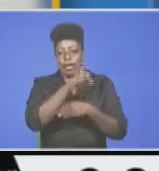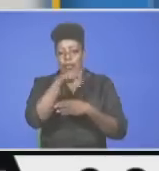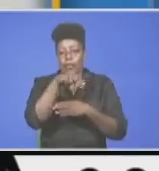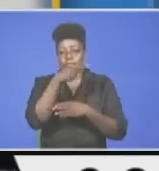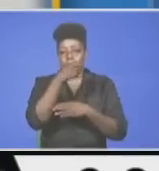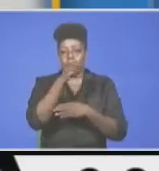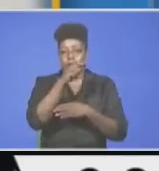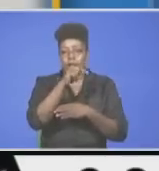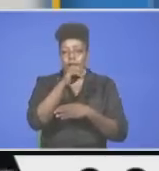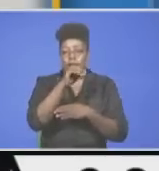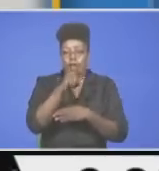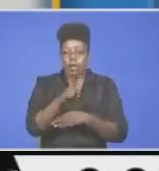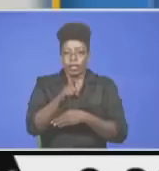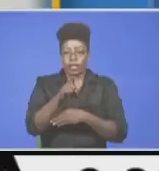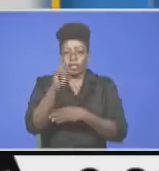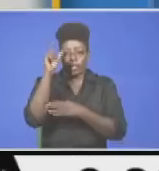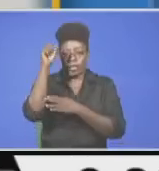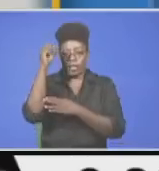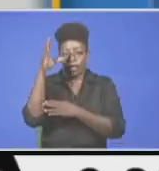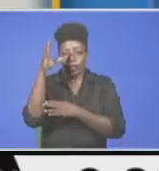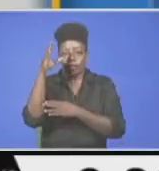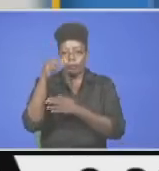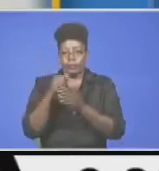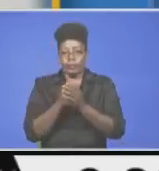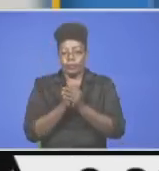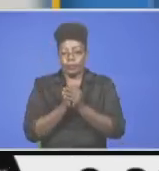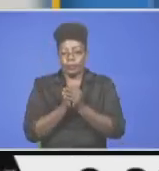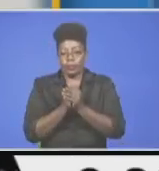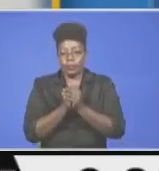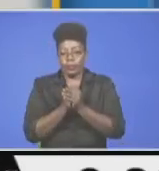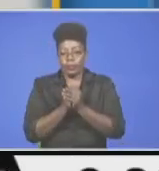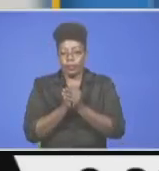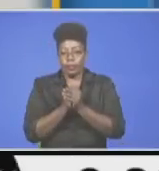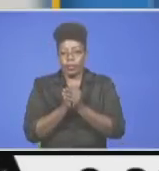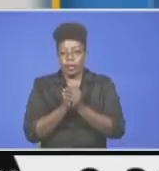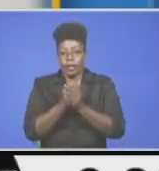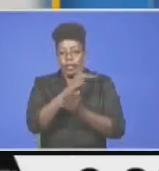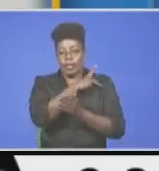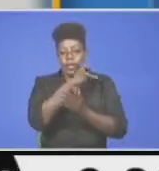will hook in the opening night of preseason, October 1st in the desert. The Kings and